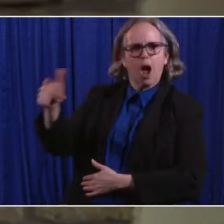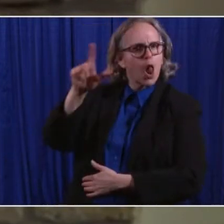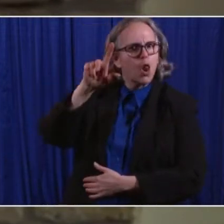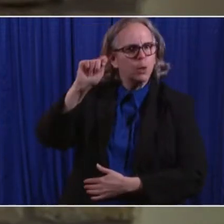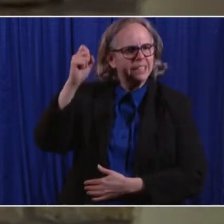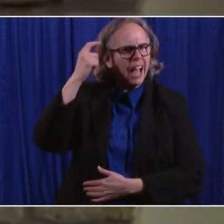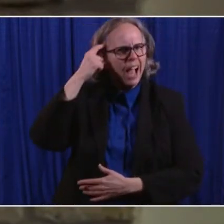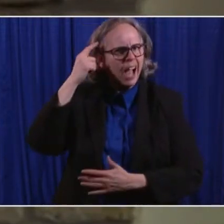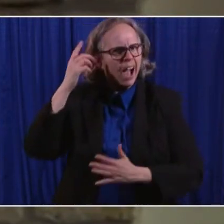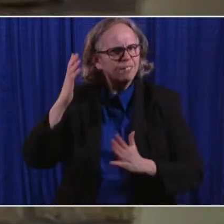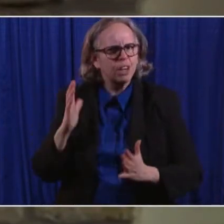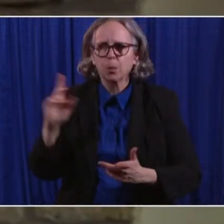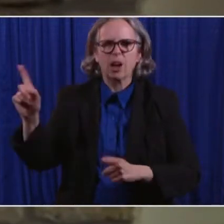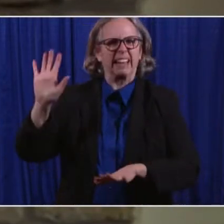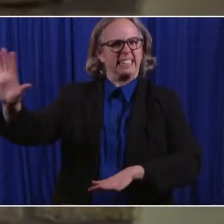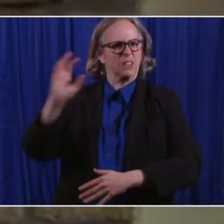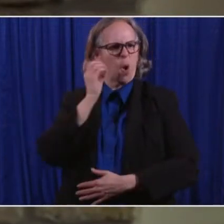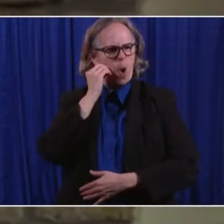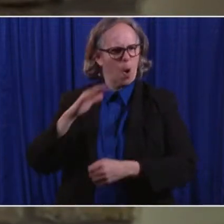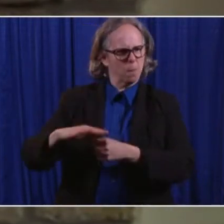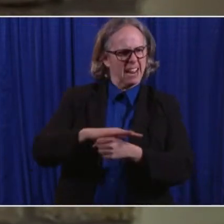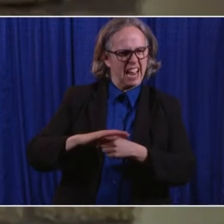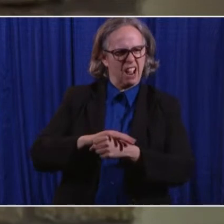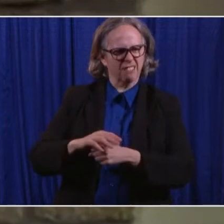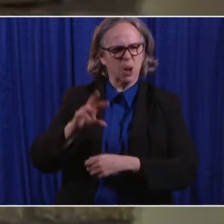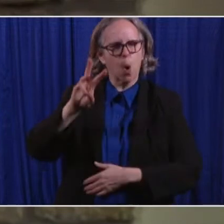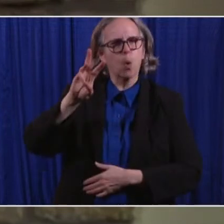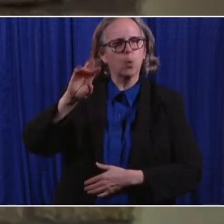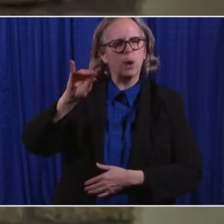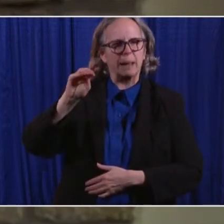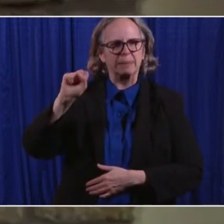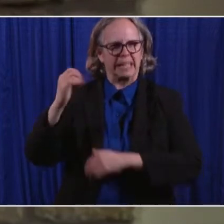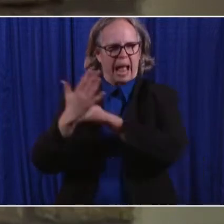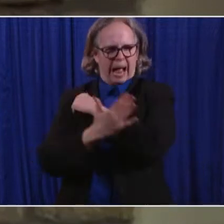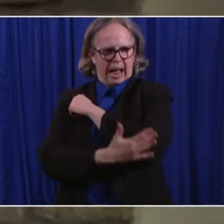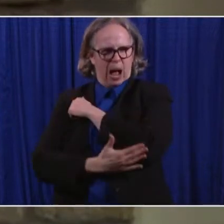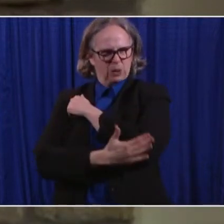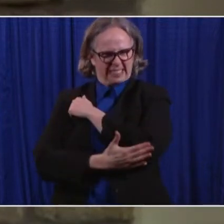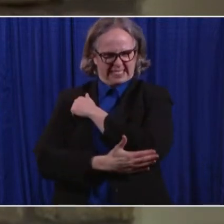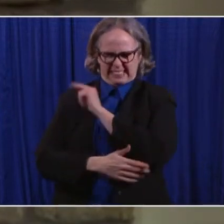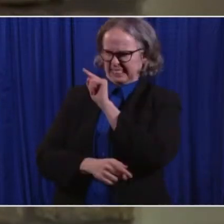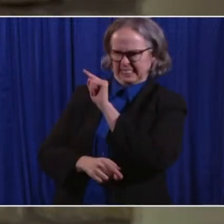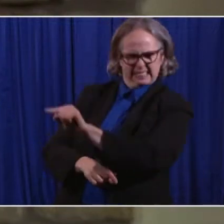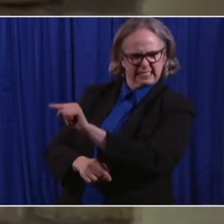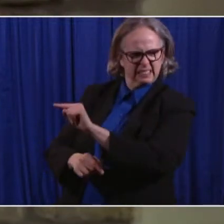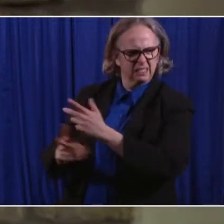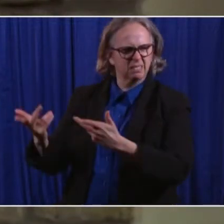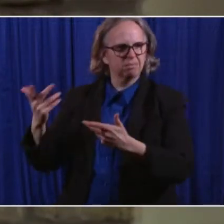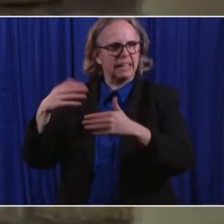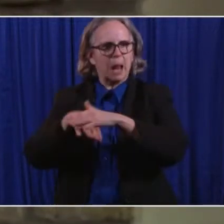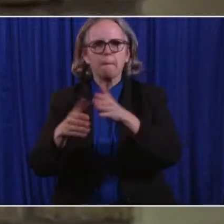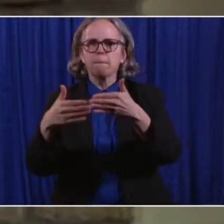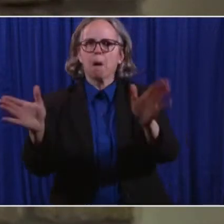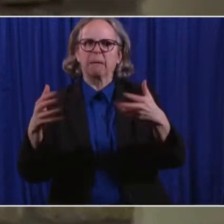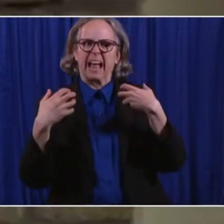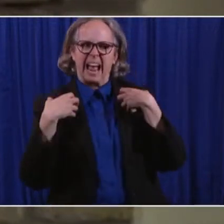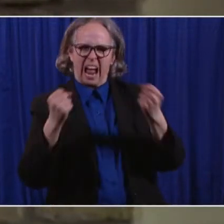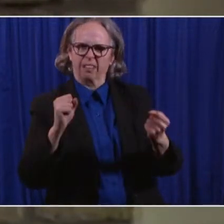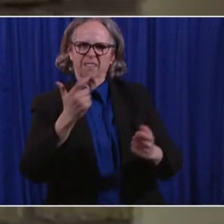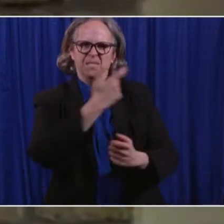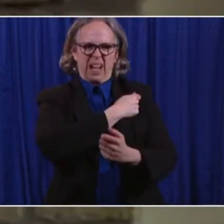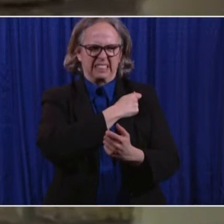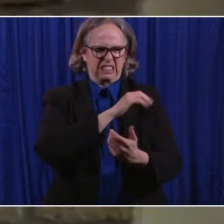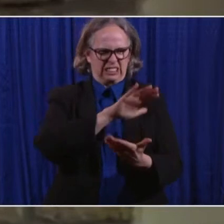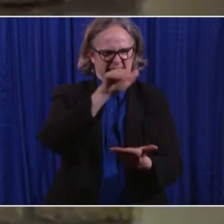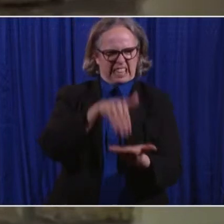home in Williams County, and he's visiting Williams County Public Health vaccination site. John, you want to tell us a little